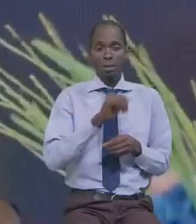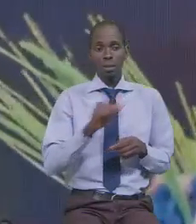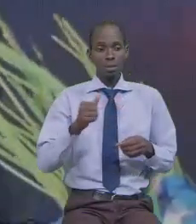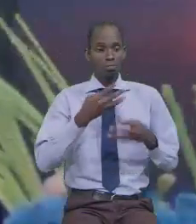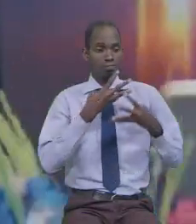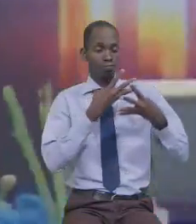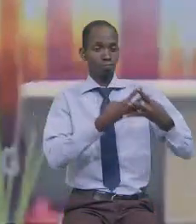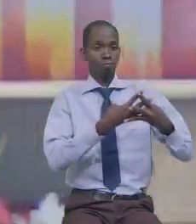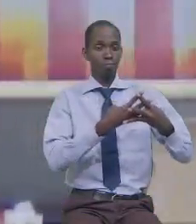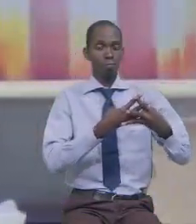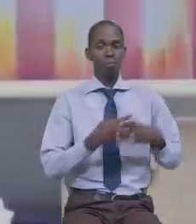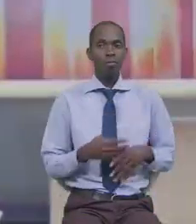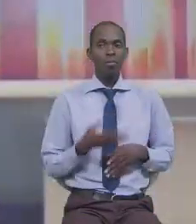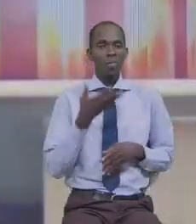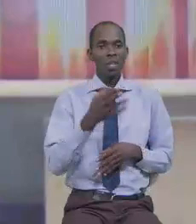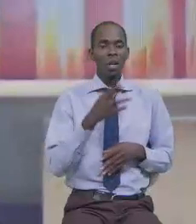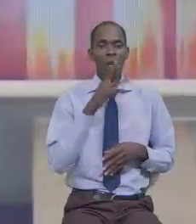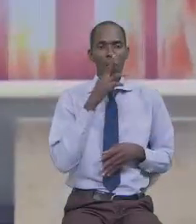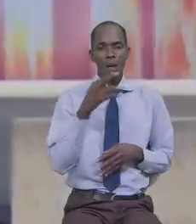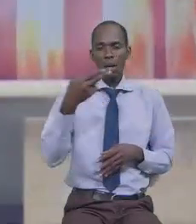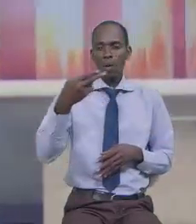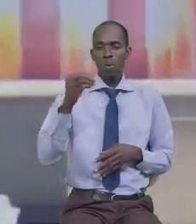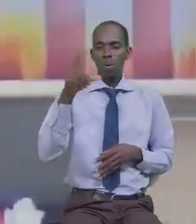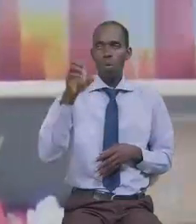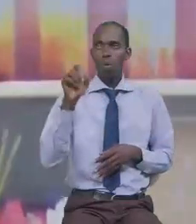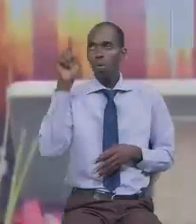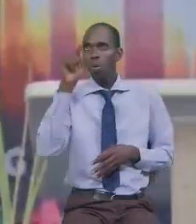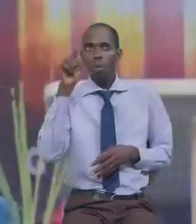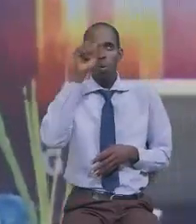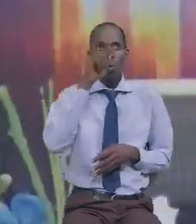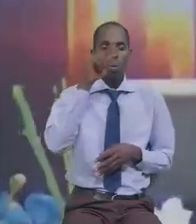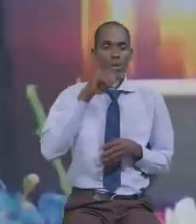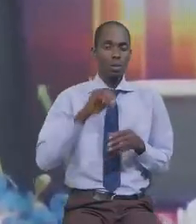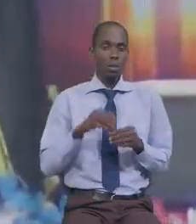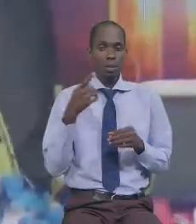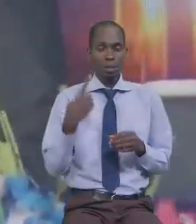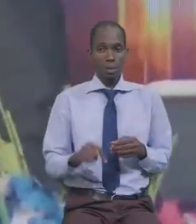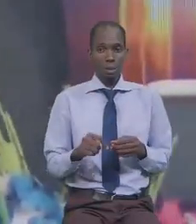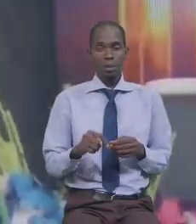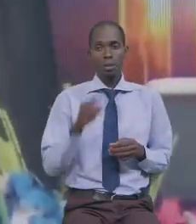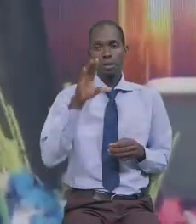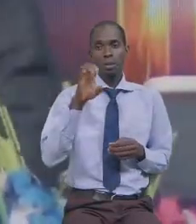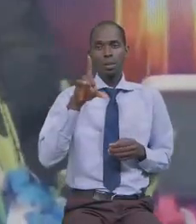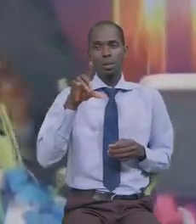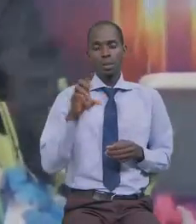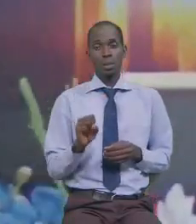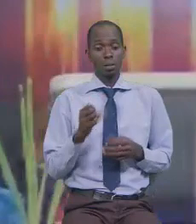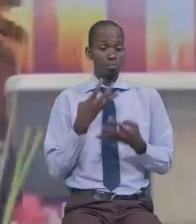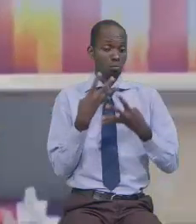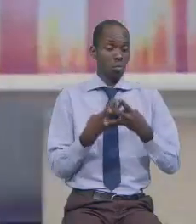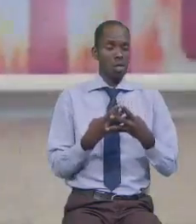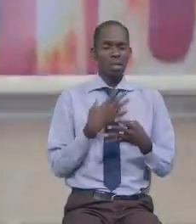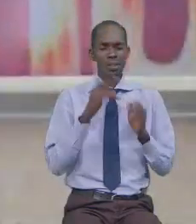are poles in a cell, and he's so dejected and so unhappy. Why am I here? And